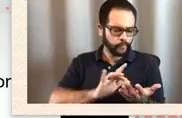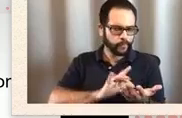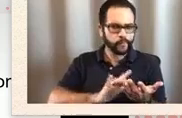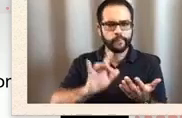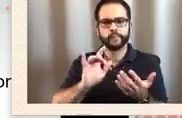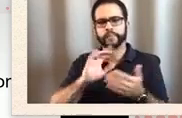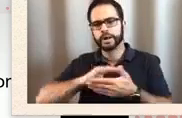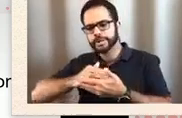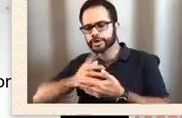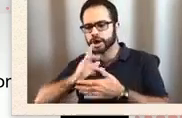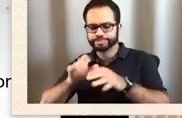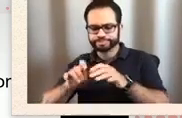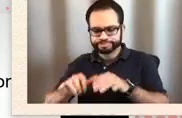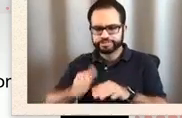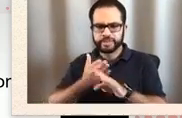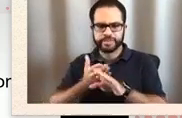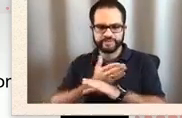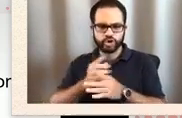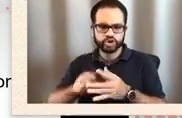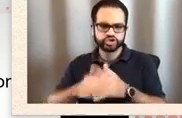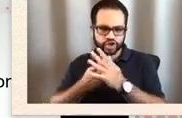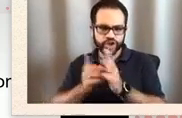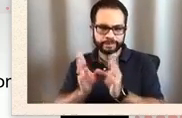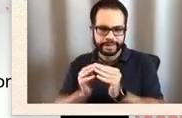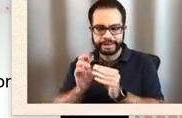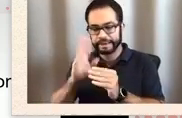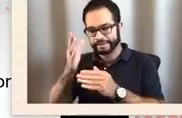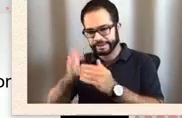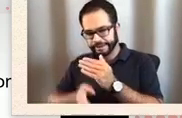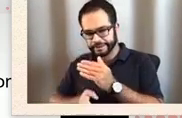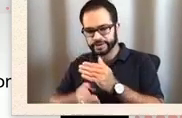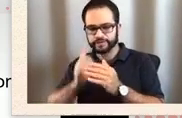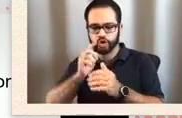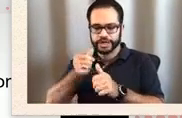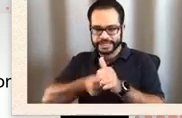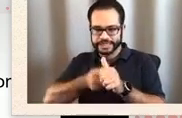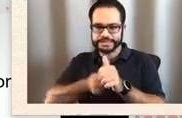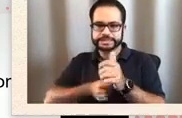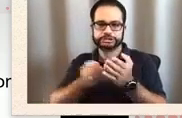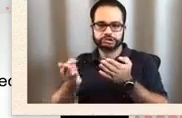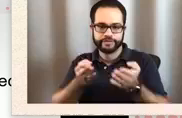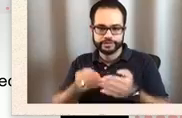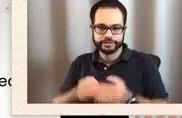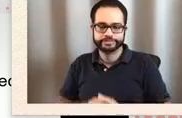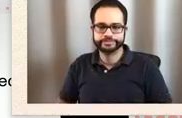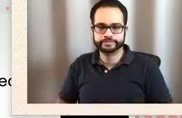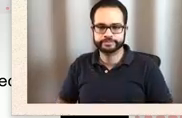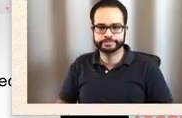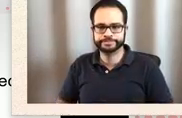laptop at the beginning and the ending of each service delivery.